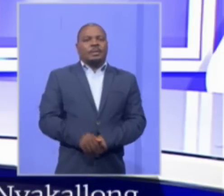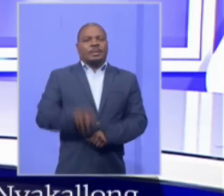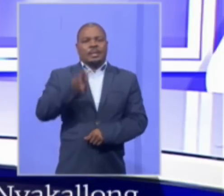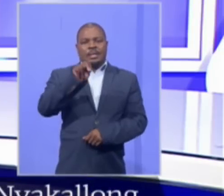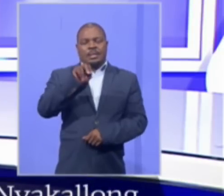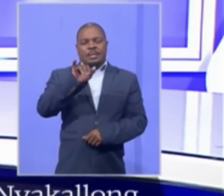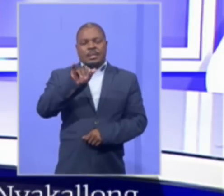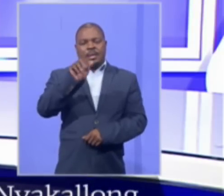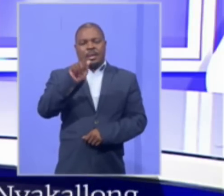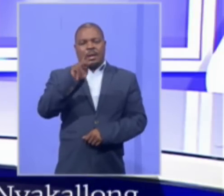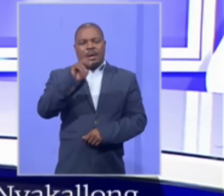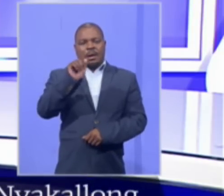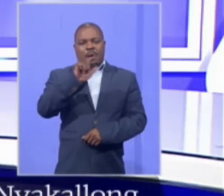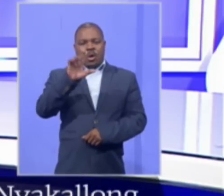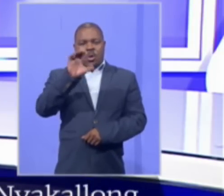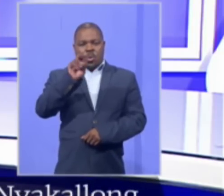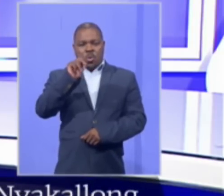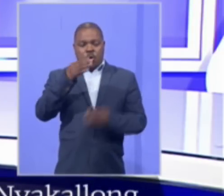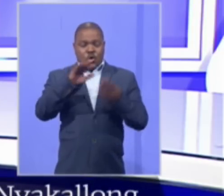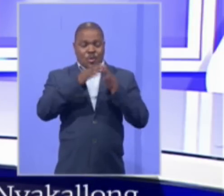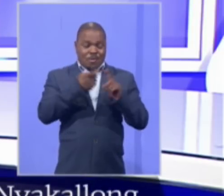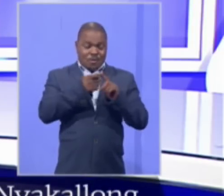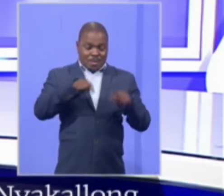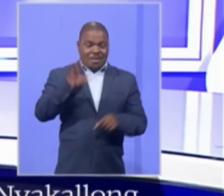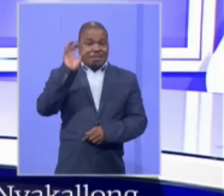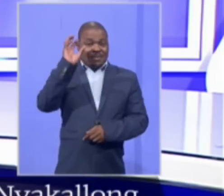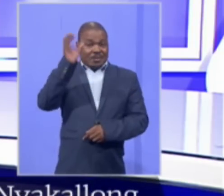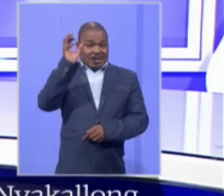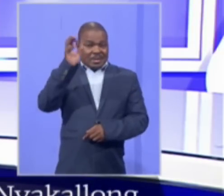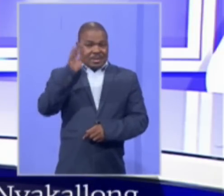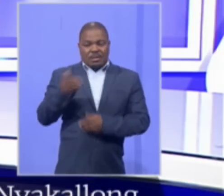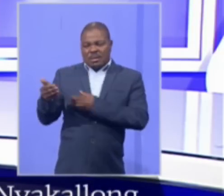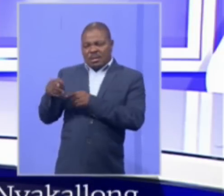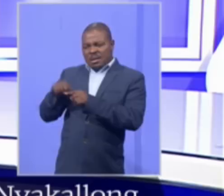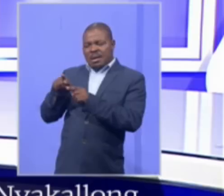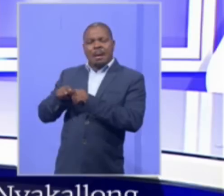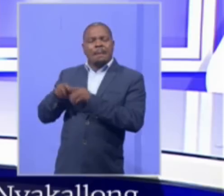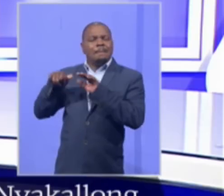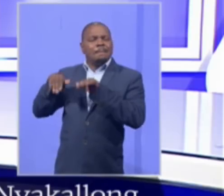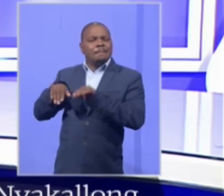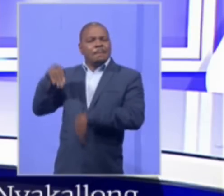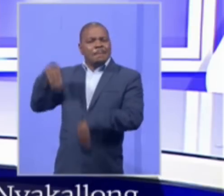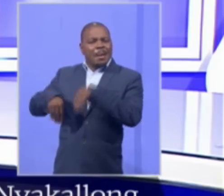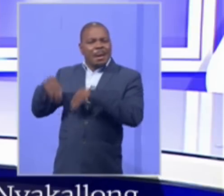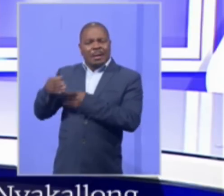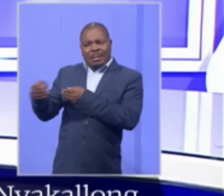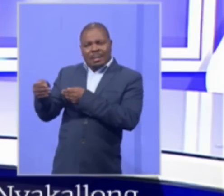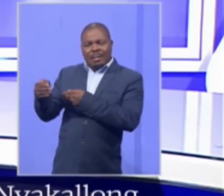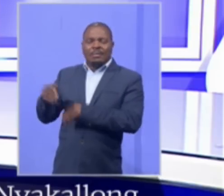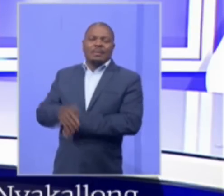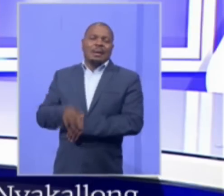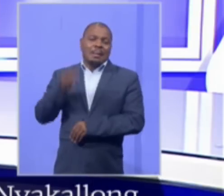Nyakallong ka Allan Ridge ka Free State bao ba dulago kgauswi le letamo la Moepo ba re ba dumela gore mafelelong ba tla hwa ba